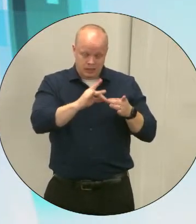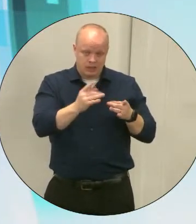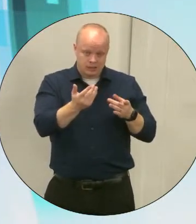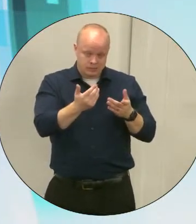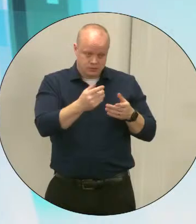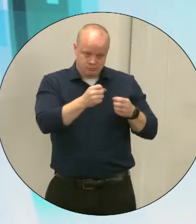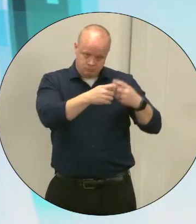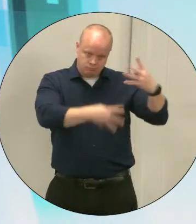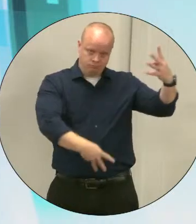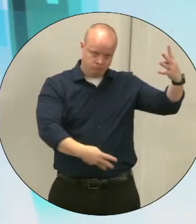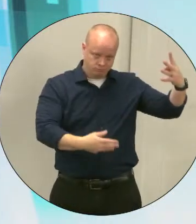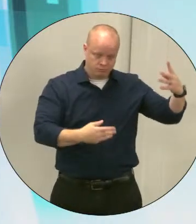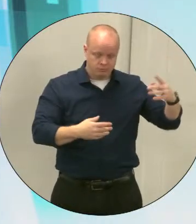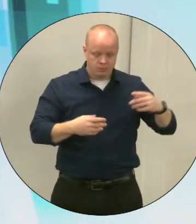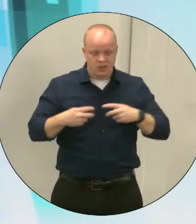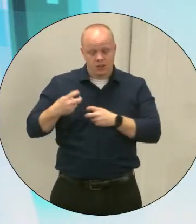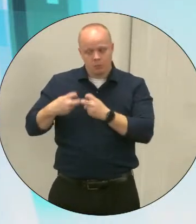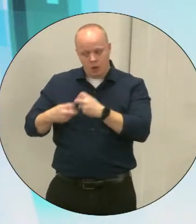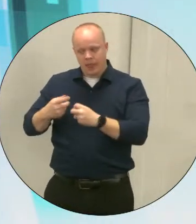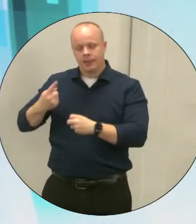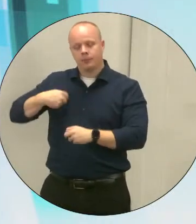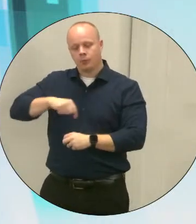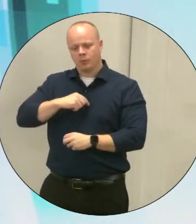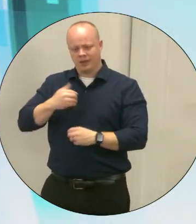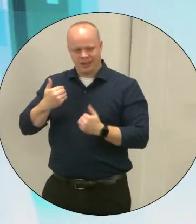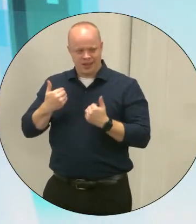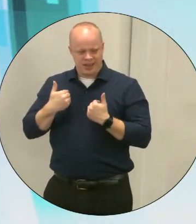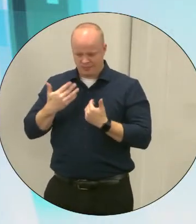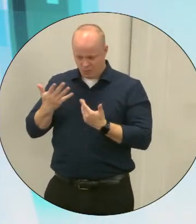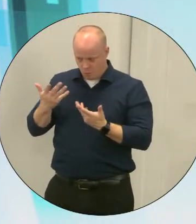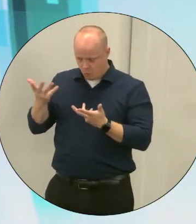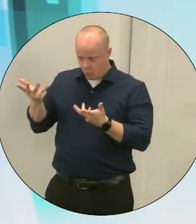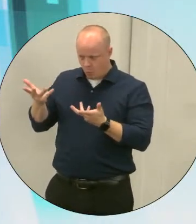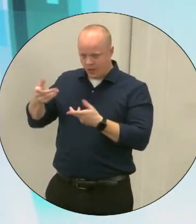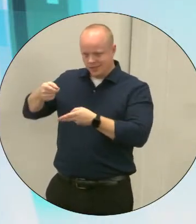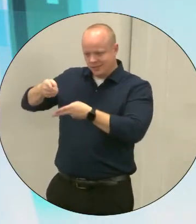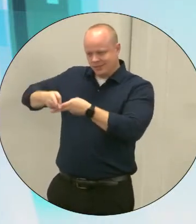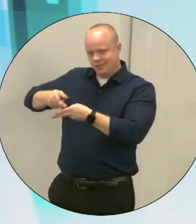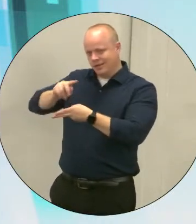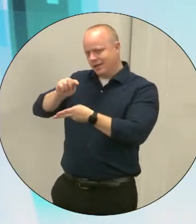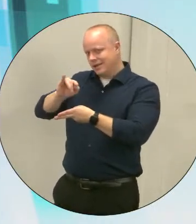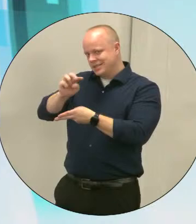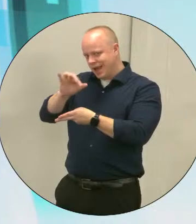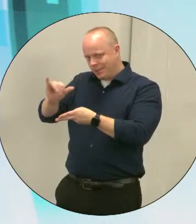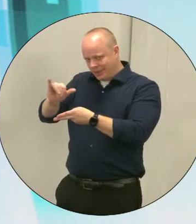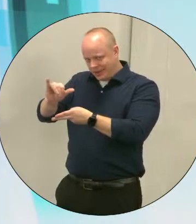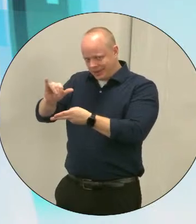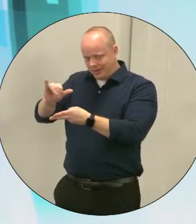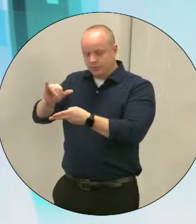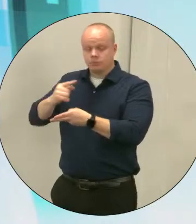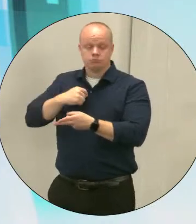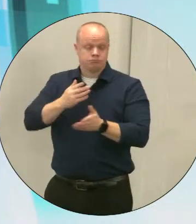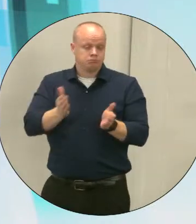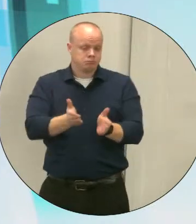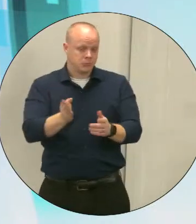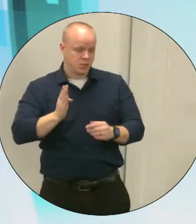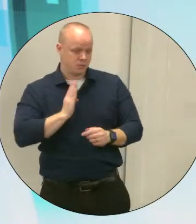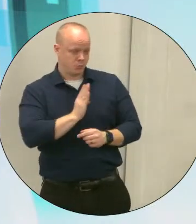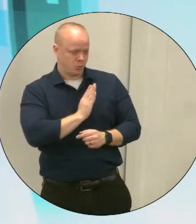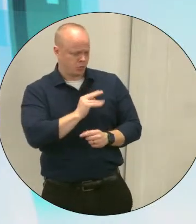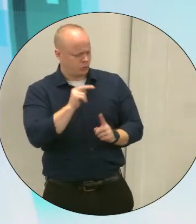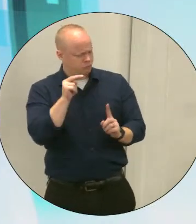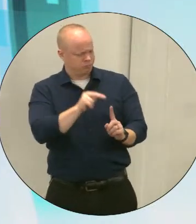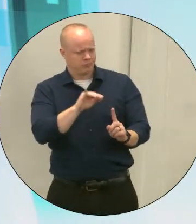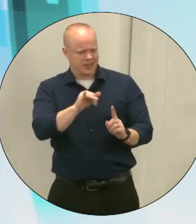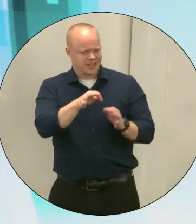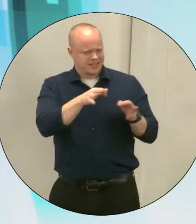problem is we have what is it considered a timely manner? So I encourage the board to look into